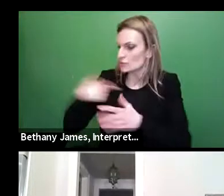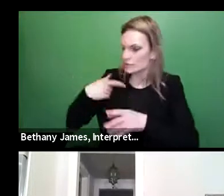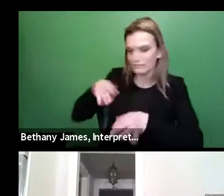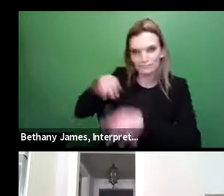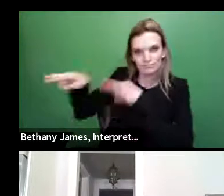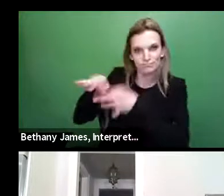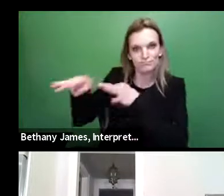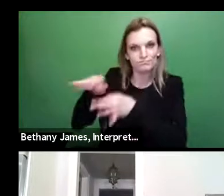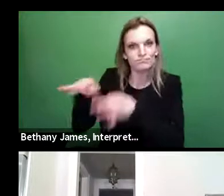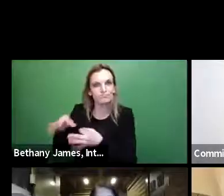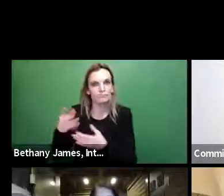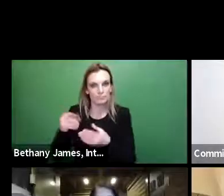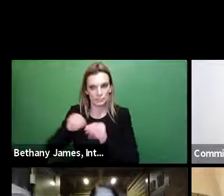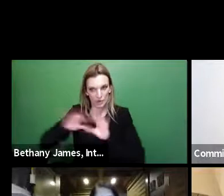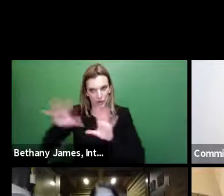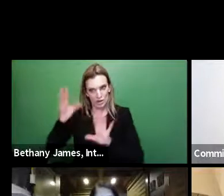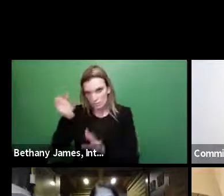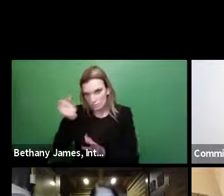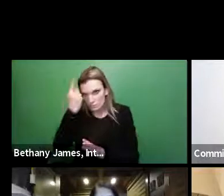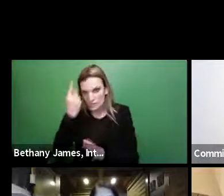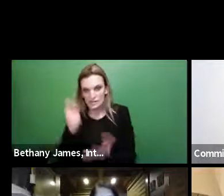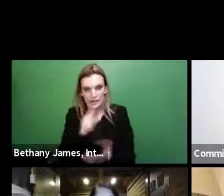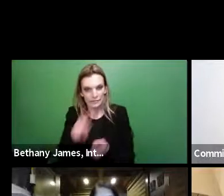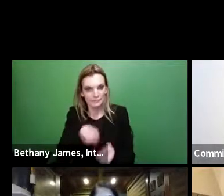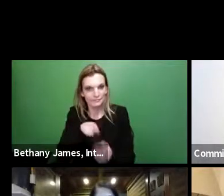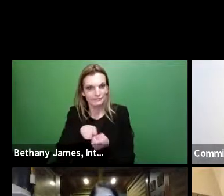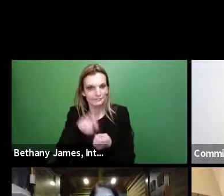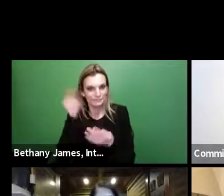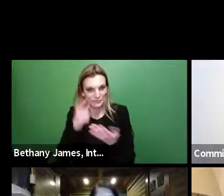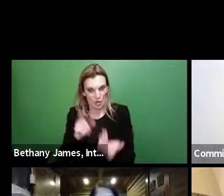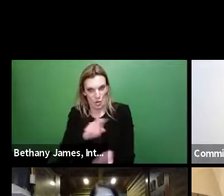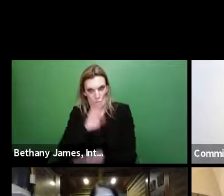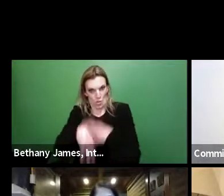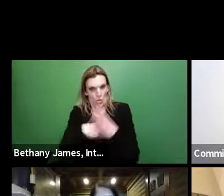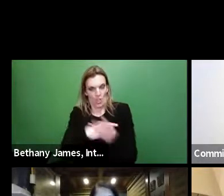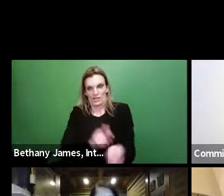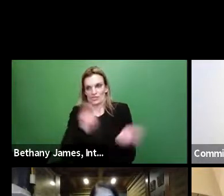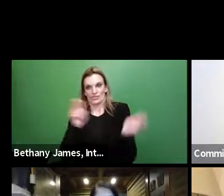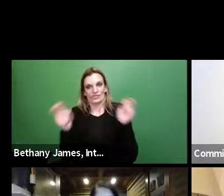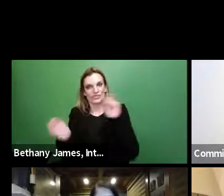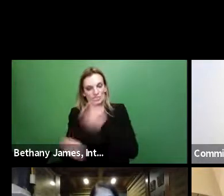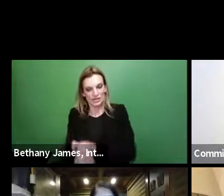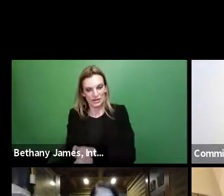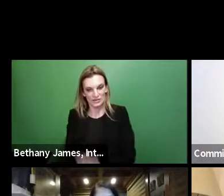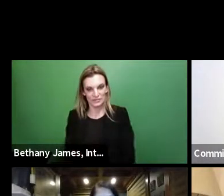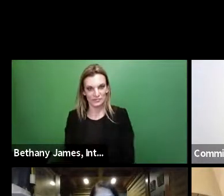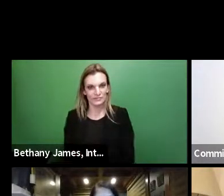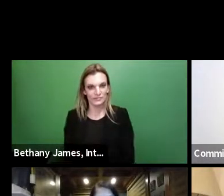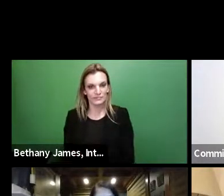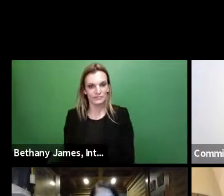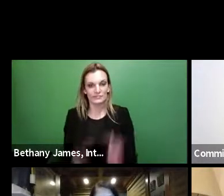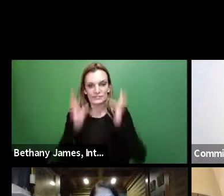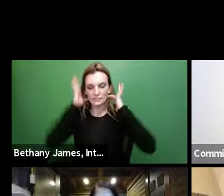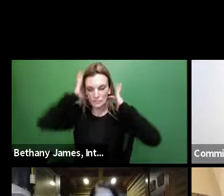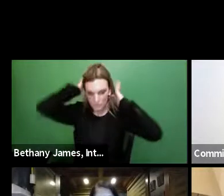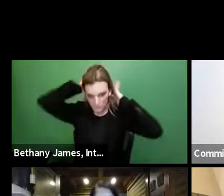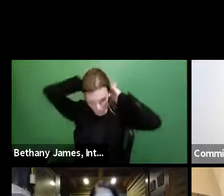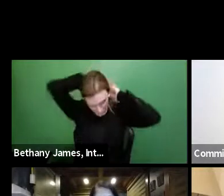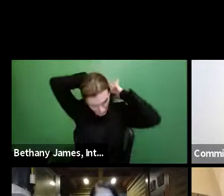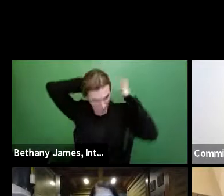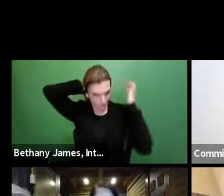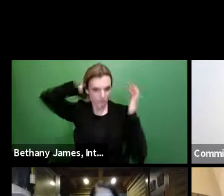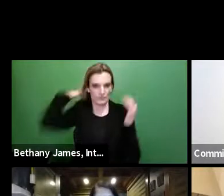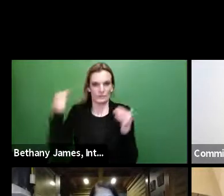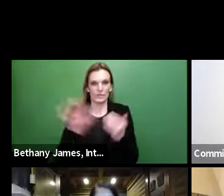to communicate a rapidly changing world to our communities. We hosted our conferences